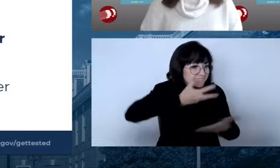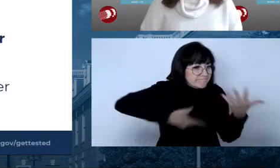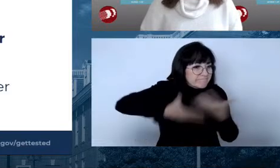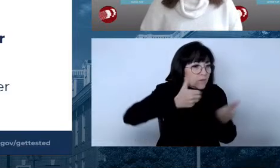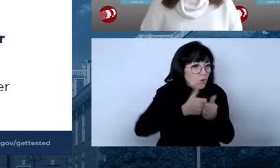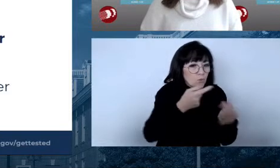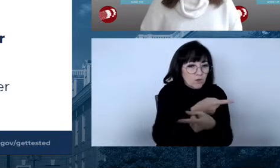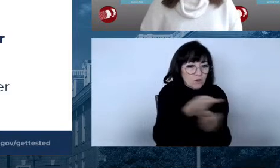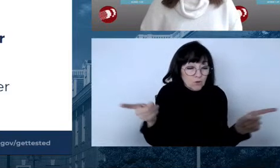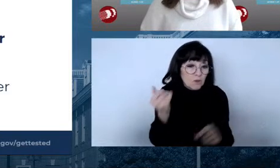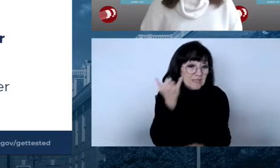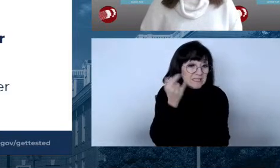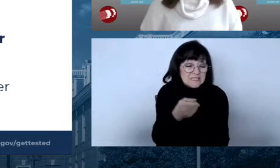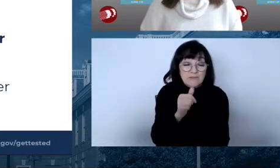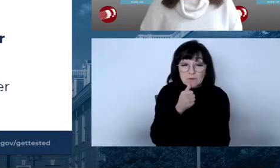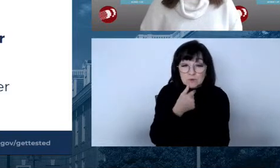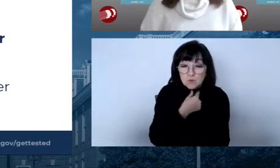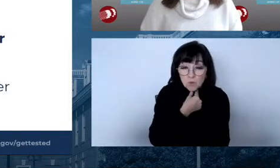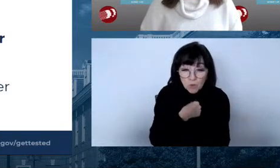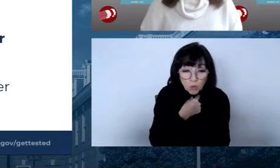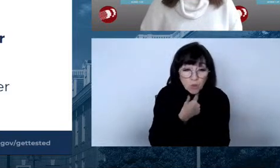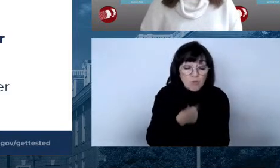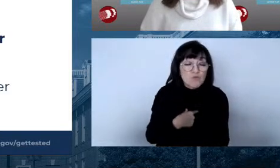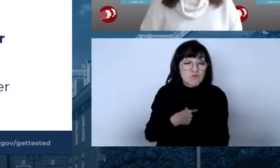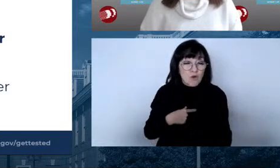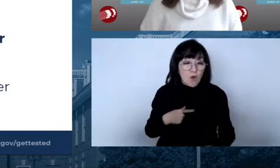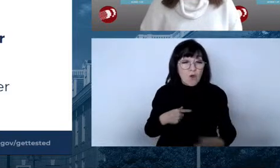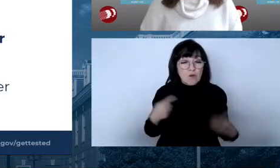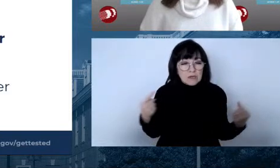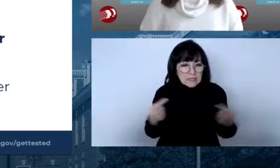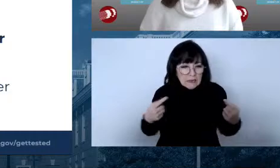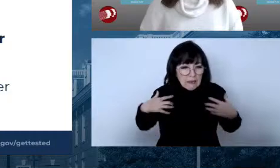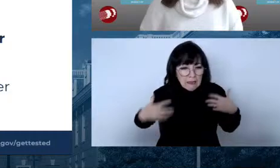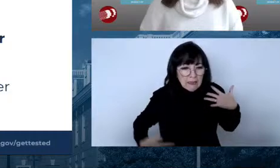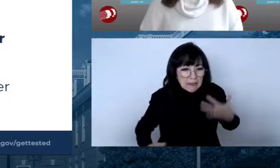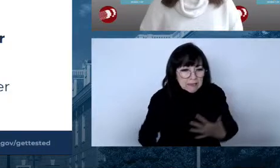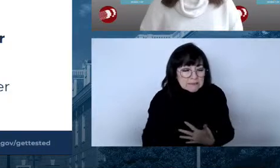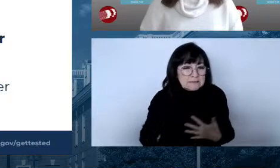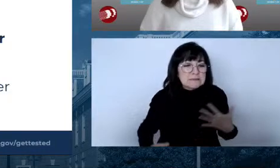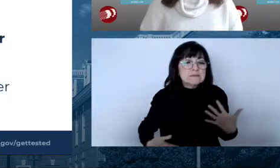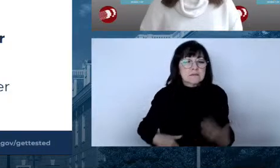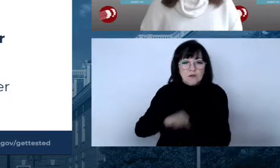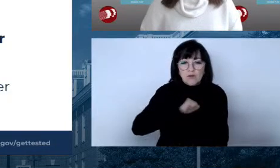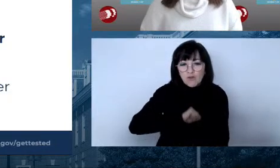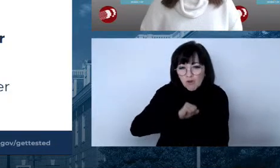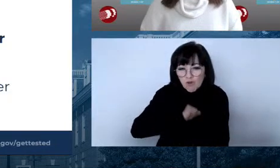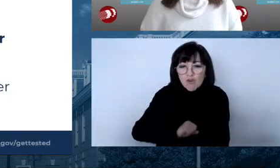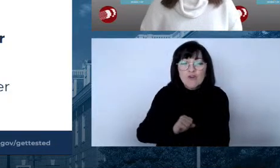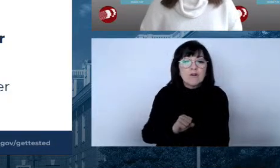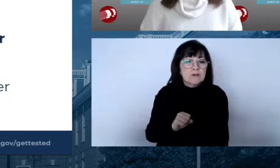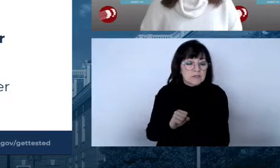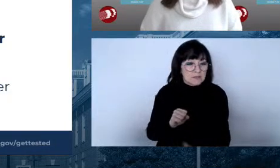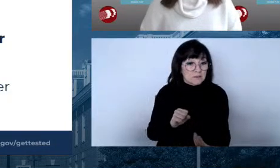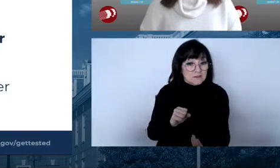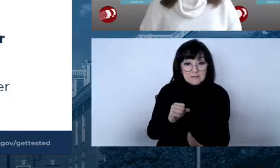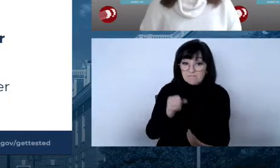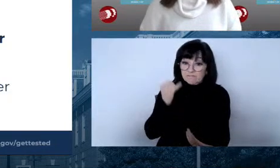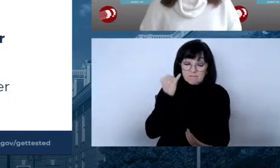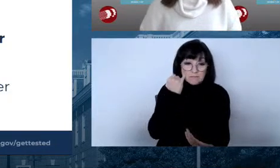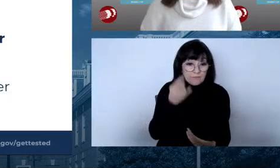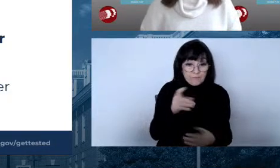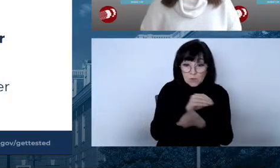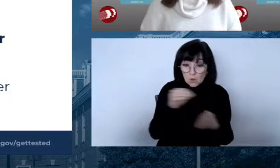home until your symptoms have either resolved or you're on the mend and have not had a fever